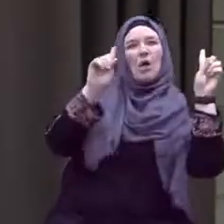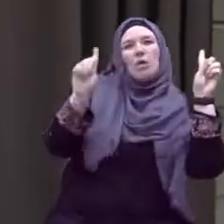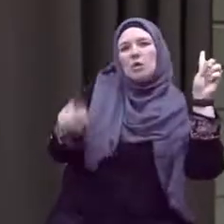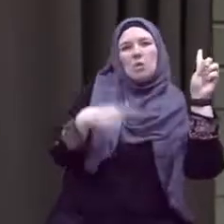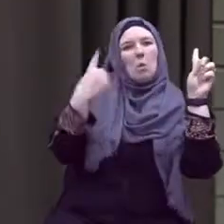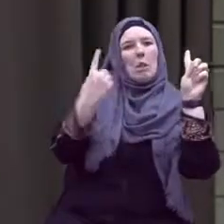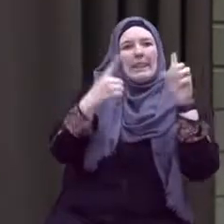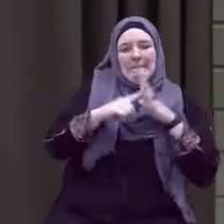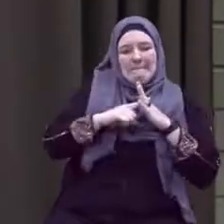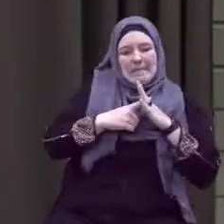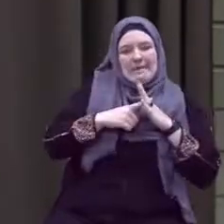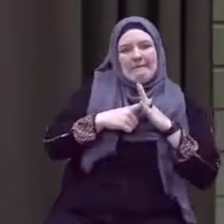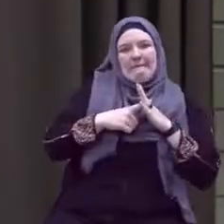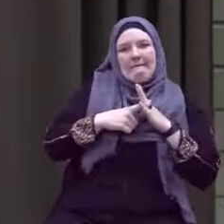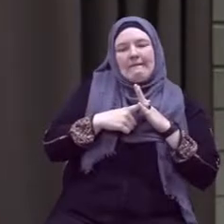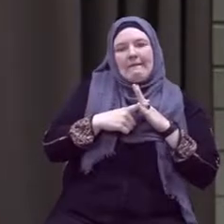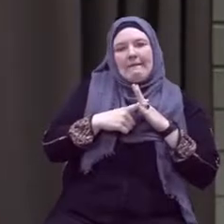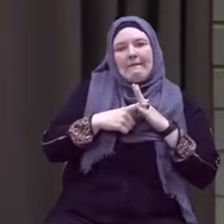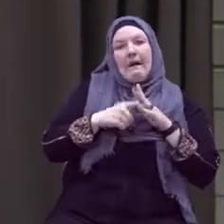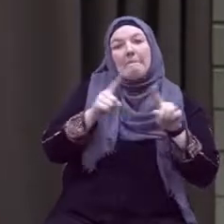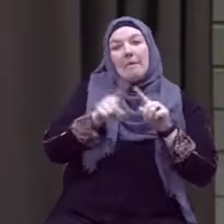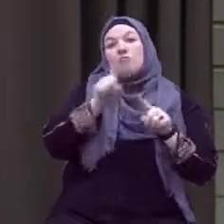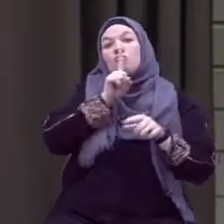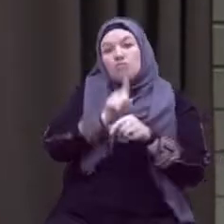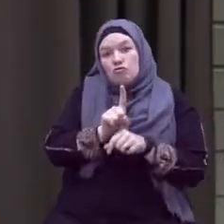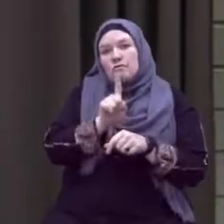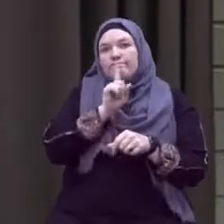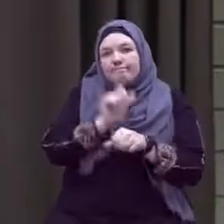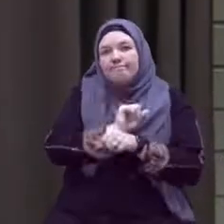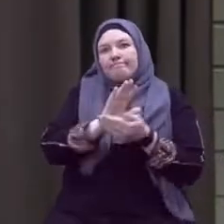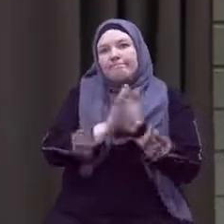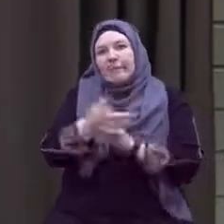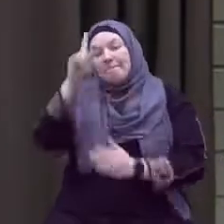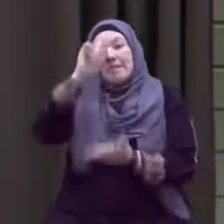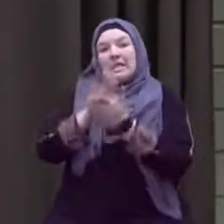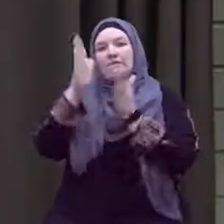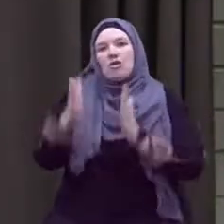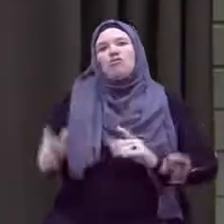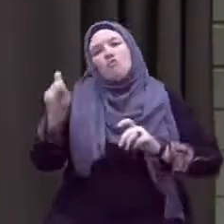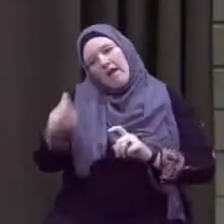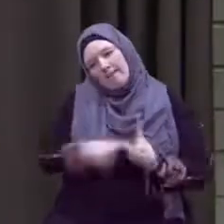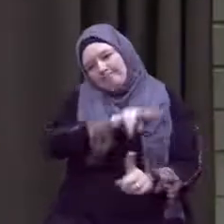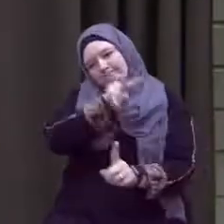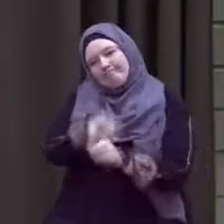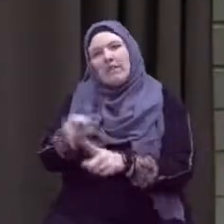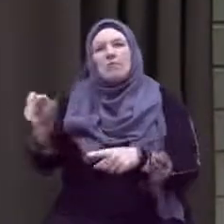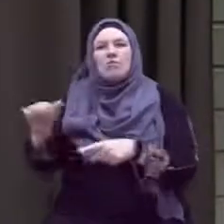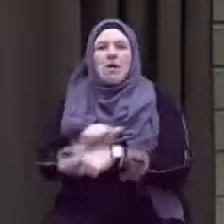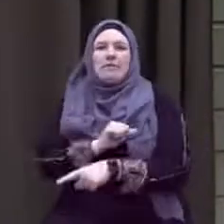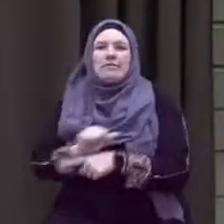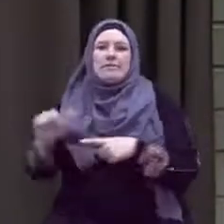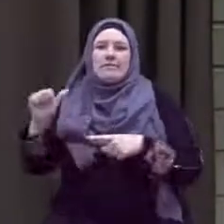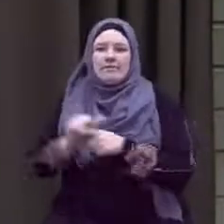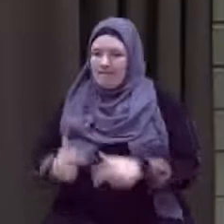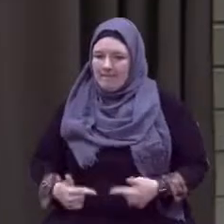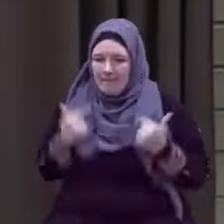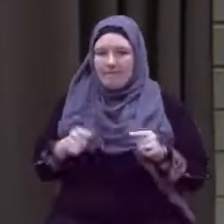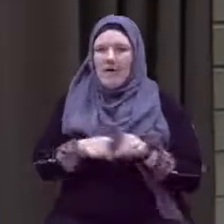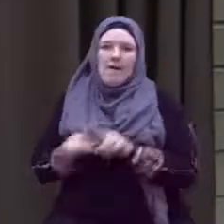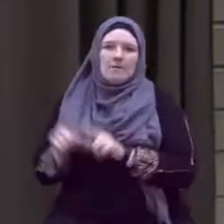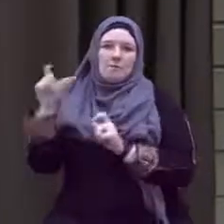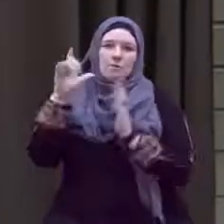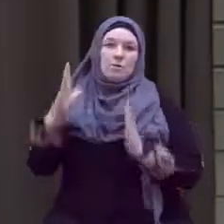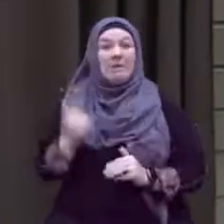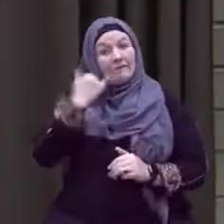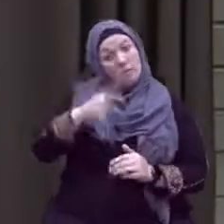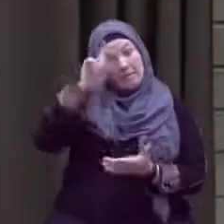entry point. But to be a believer, you have to practice what you claim to believe in. If